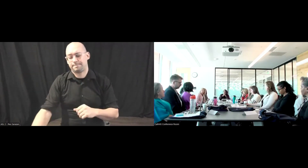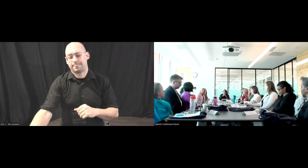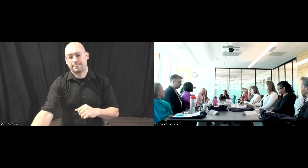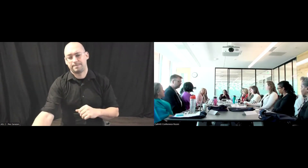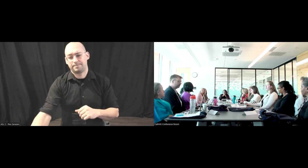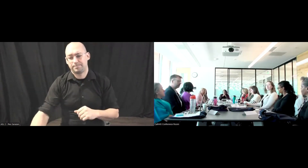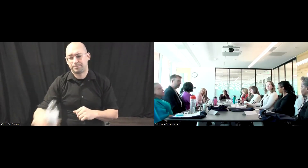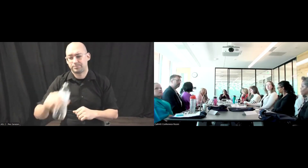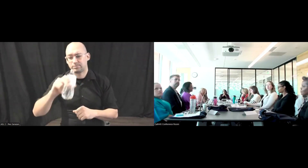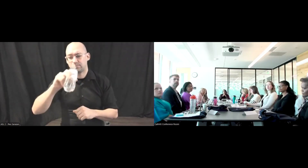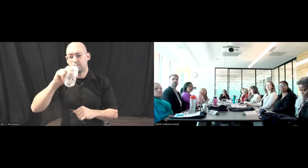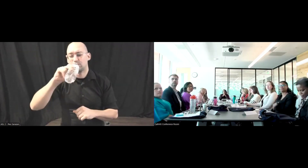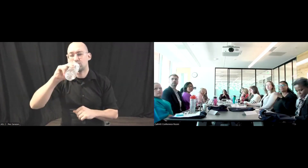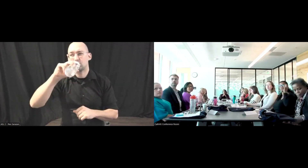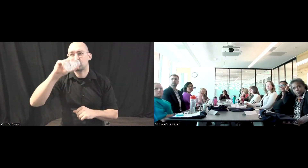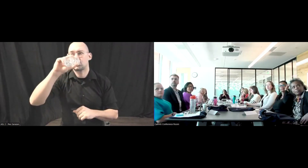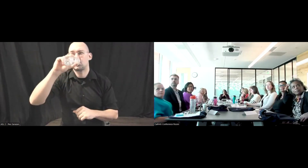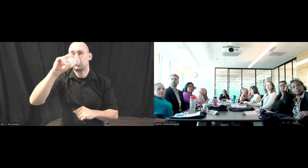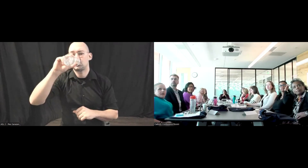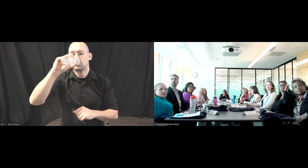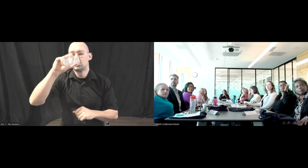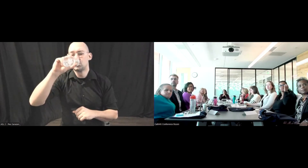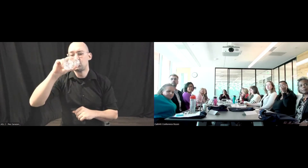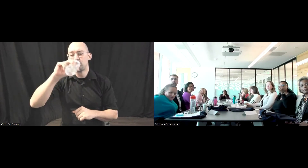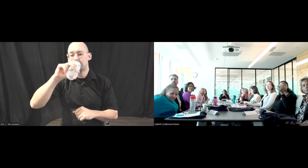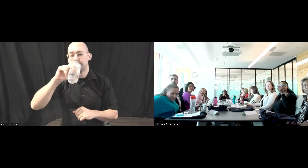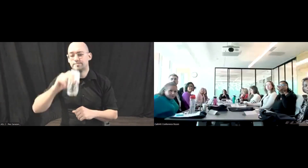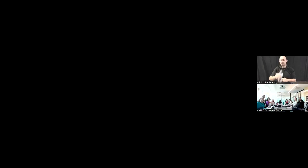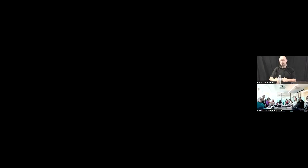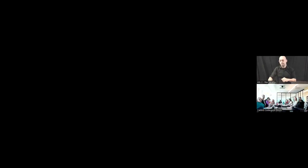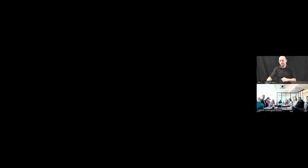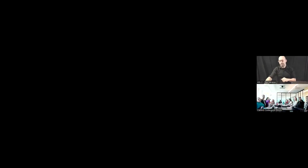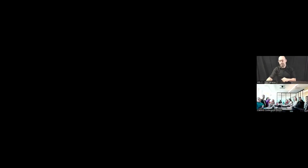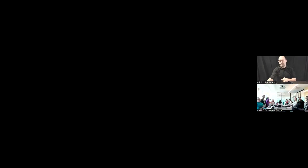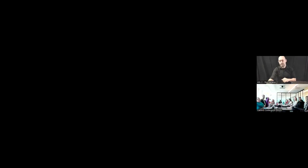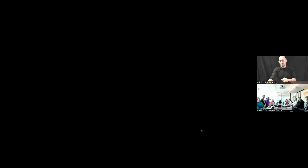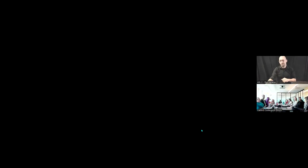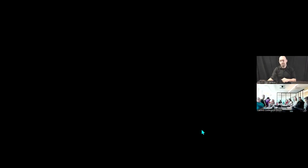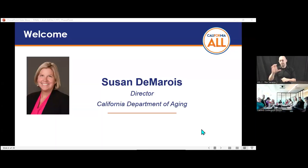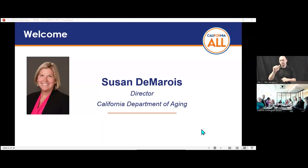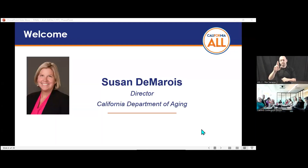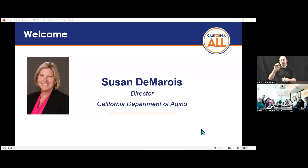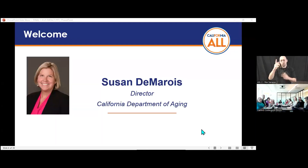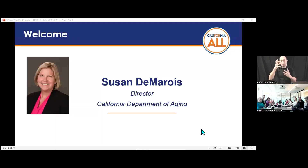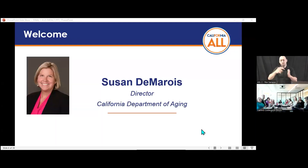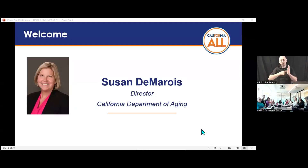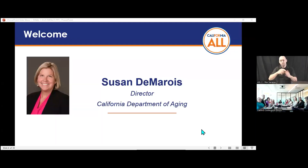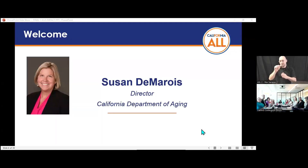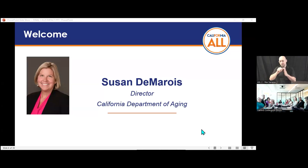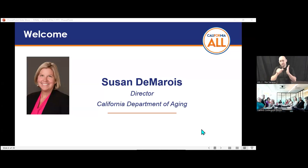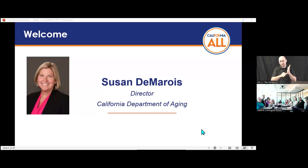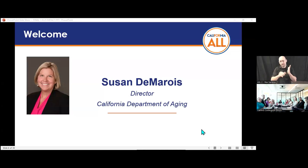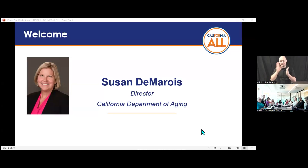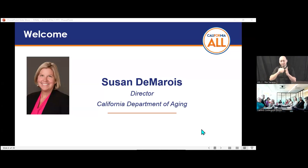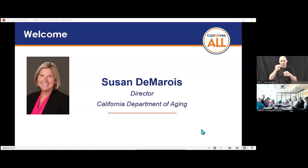Carol, were you going to show on the screen the agenda and member names before I